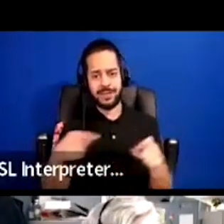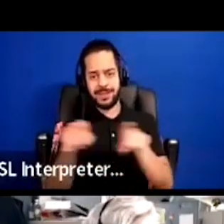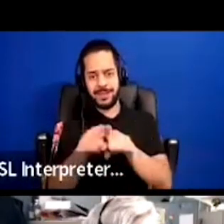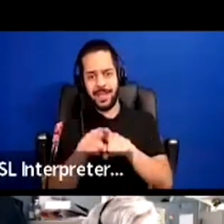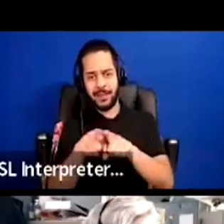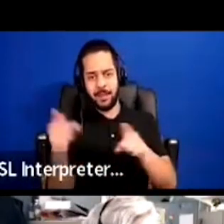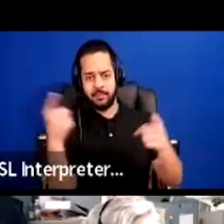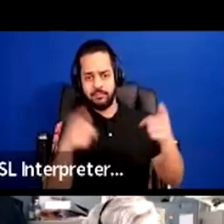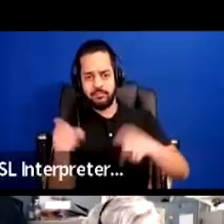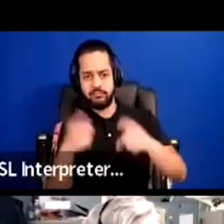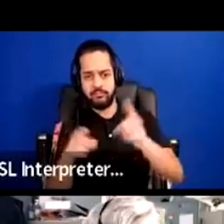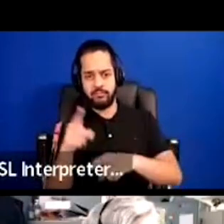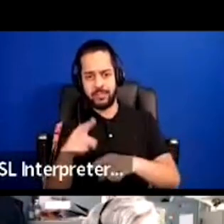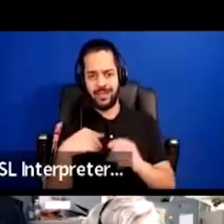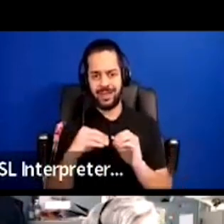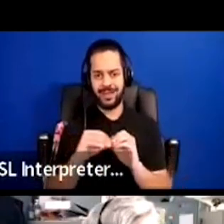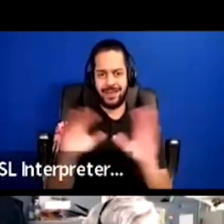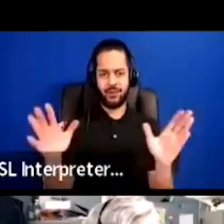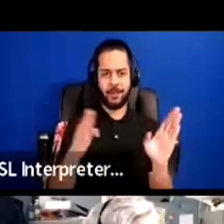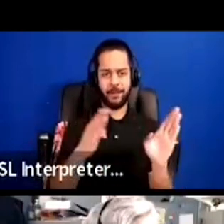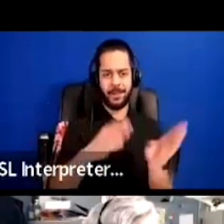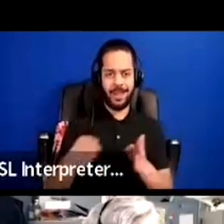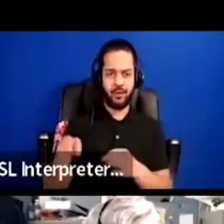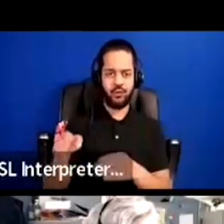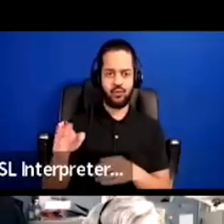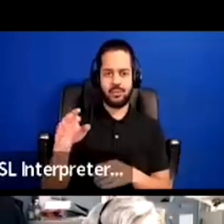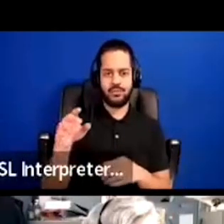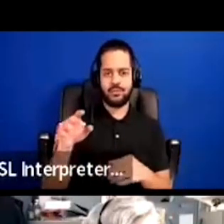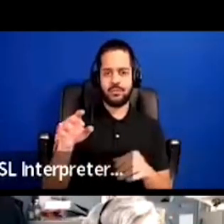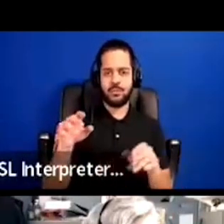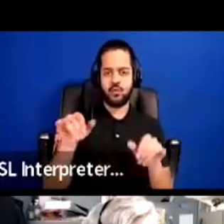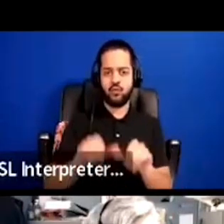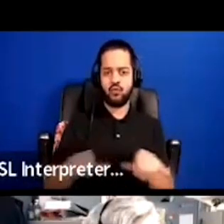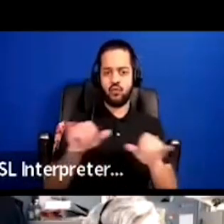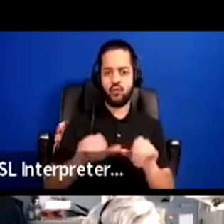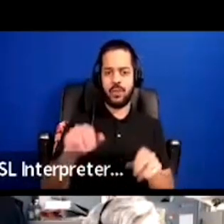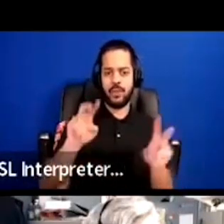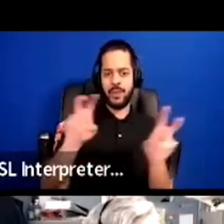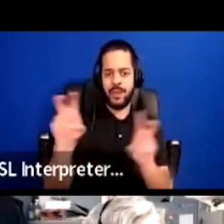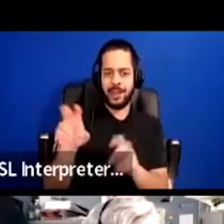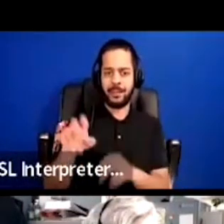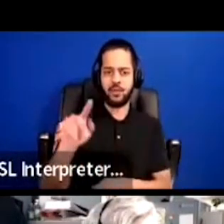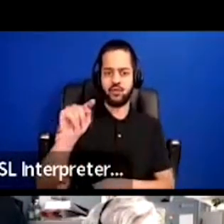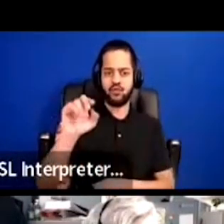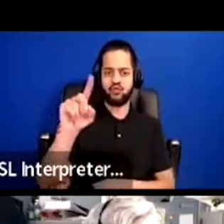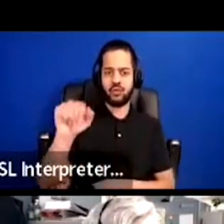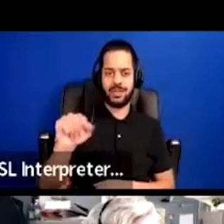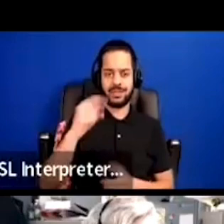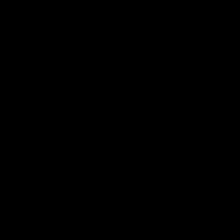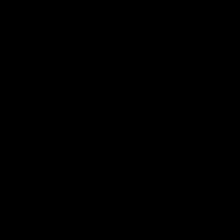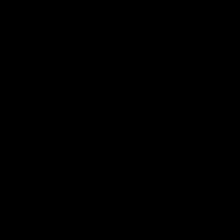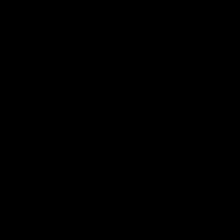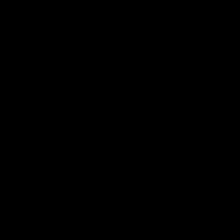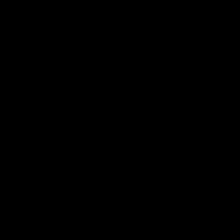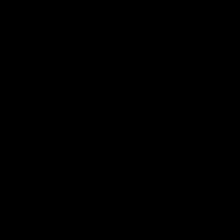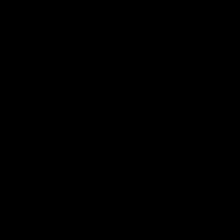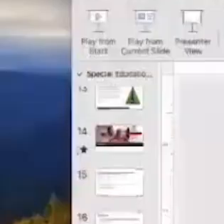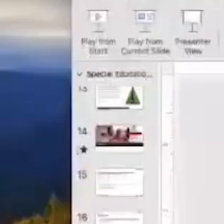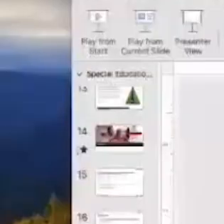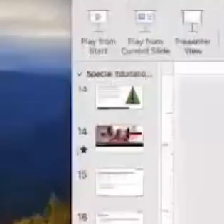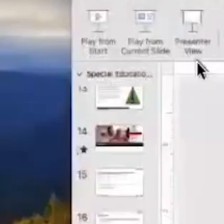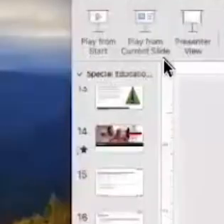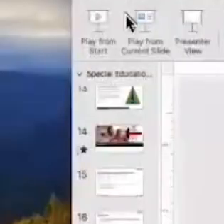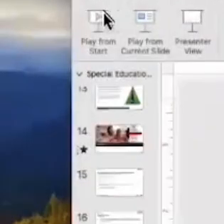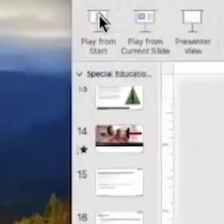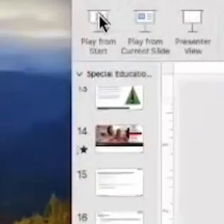very clear trends and themes emerging, and some very good ideas on perhaps next steps for